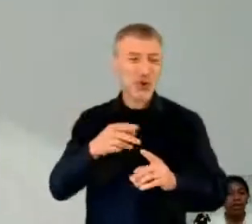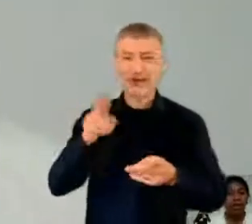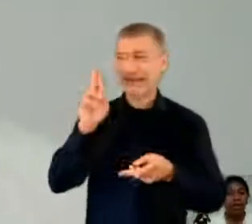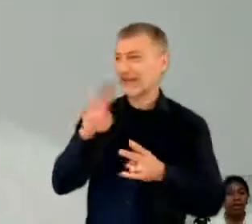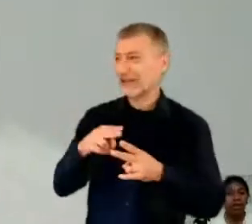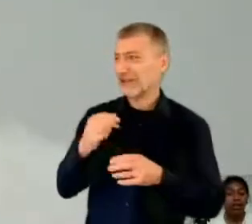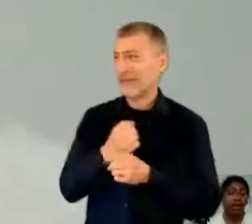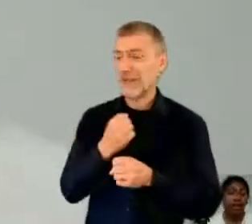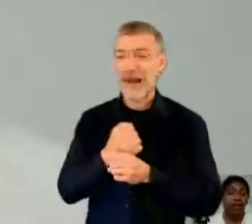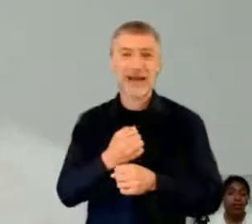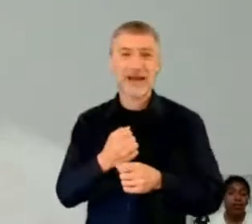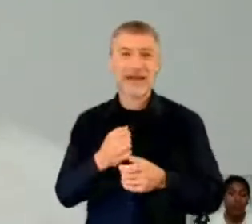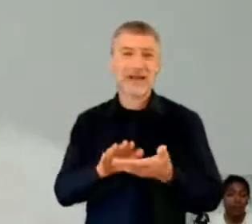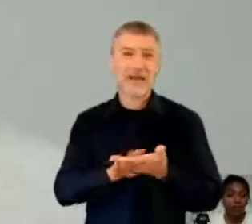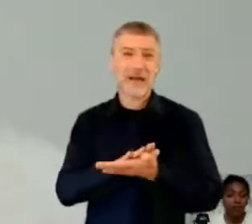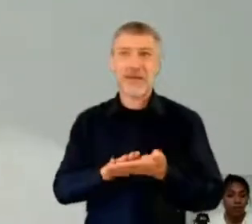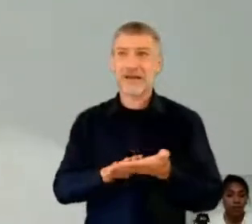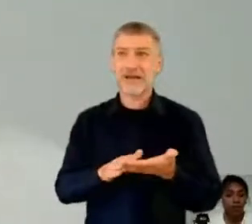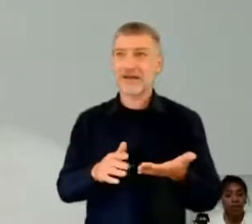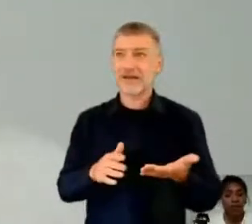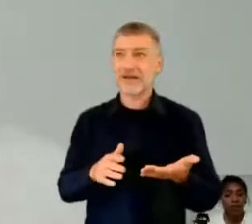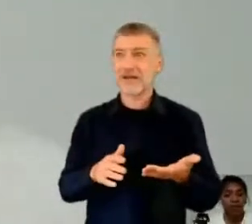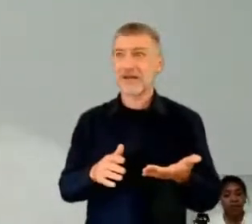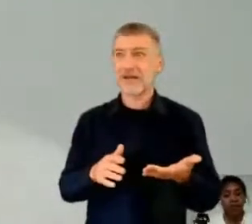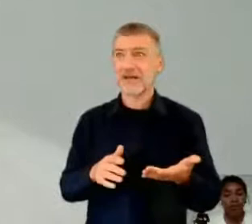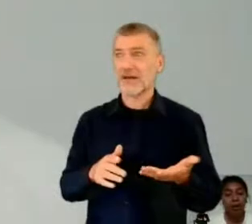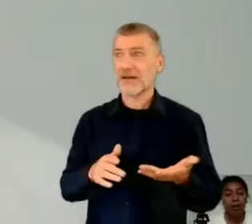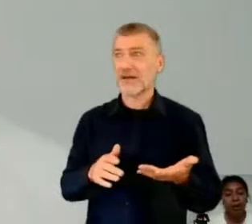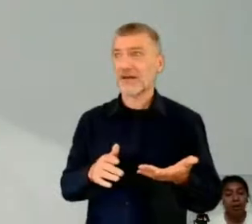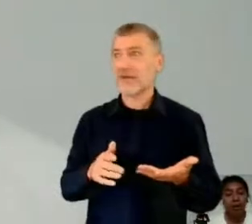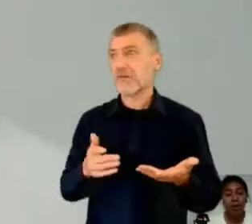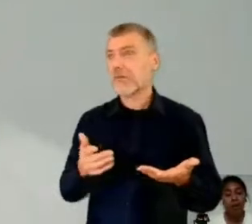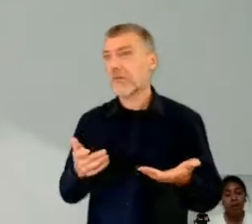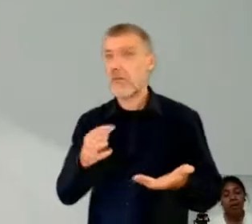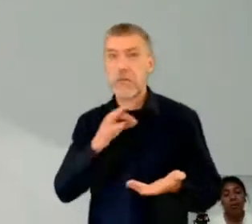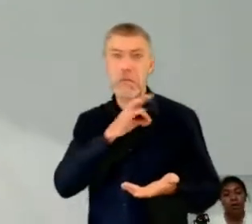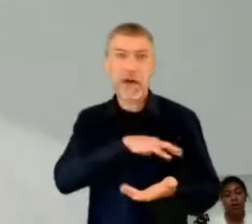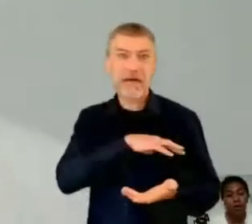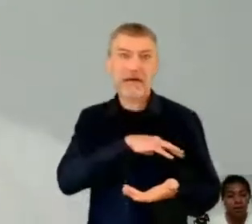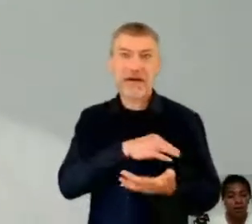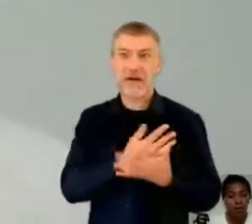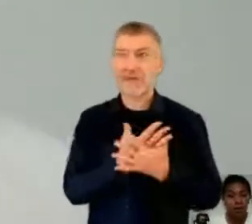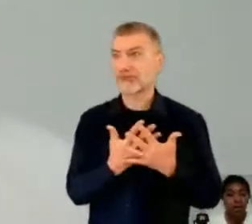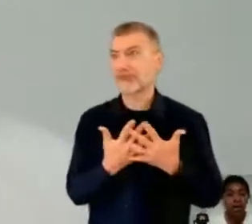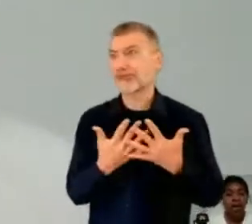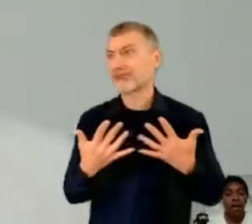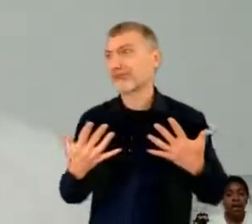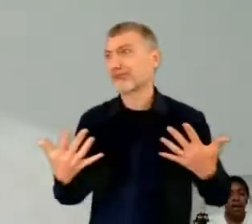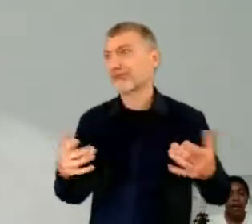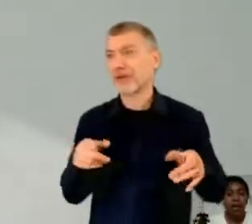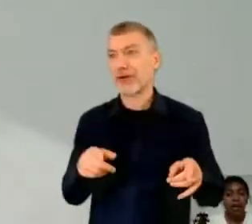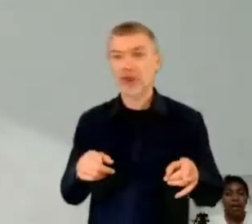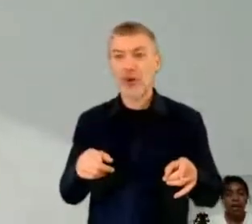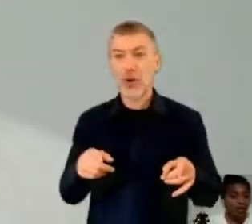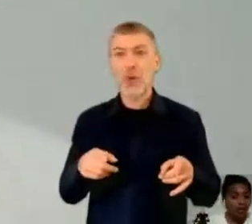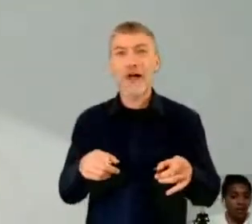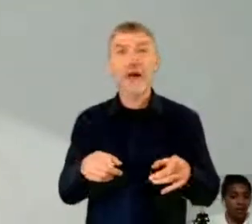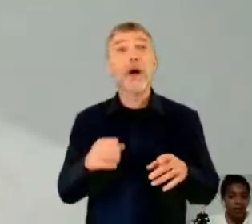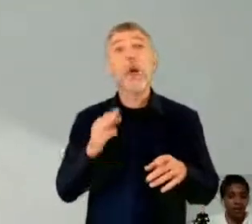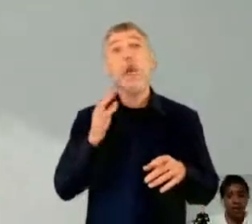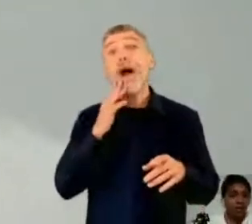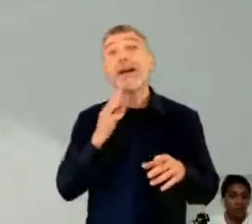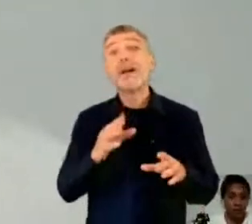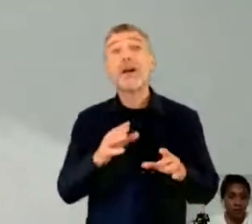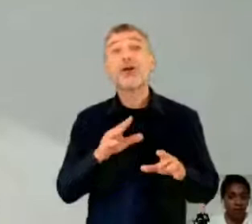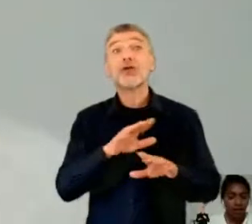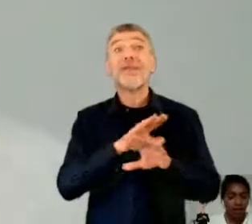end, there's a lot of beneficials to using plastics. So the problem here comes to dealing with its waste. If there's alternatives,